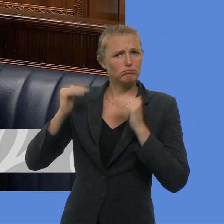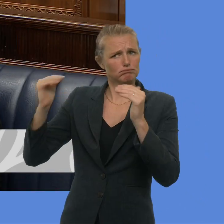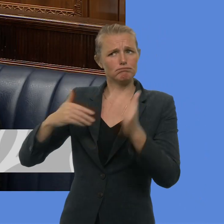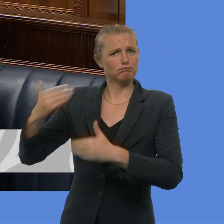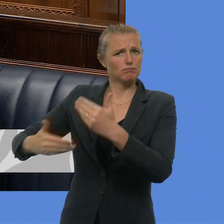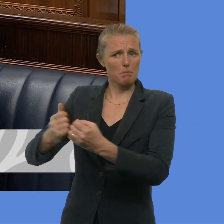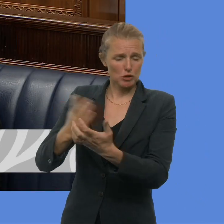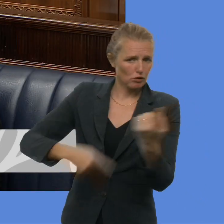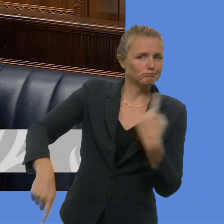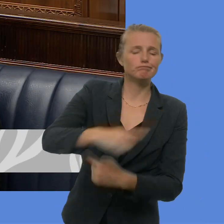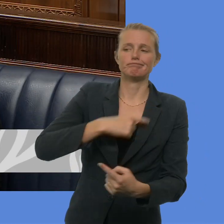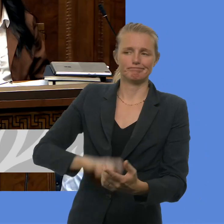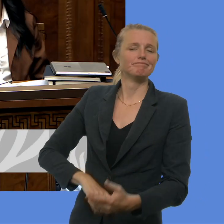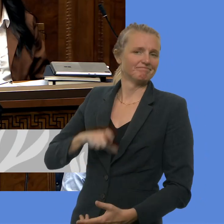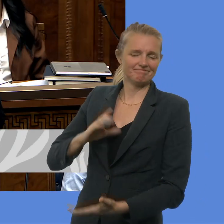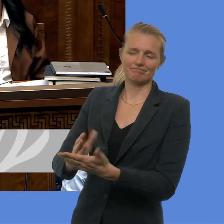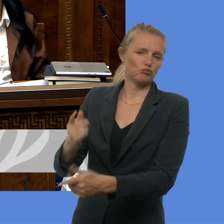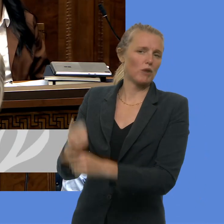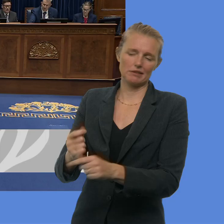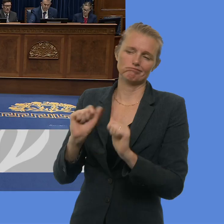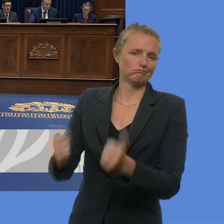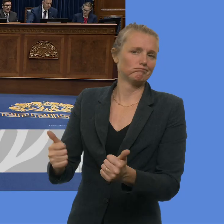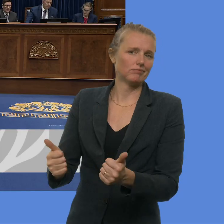in the weeks, months and years ahead.